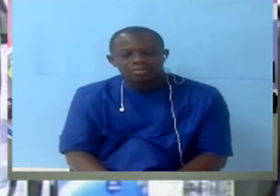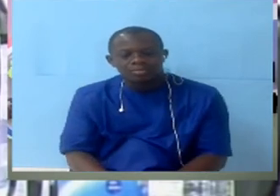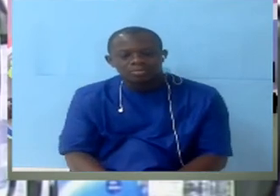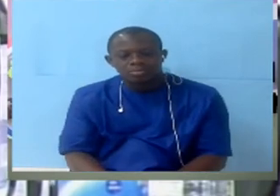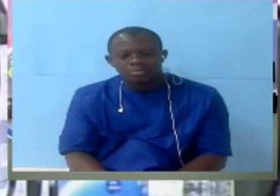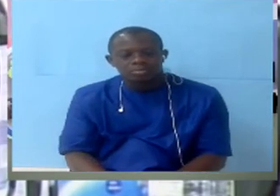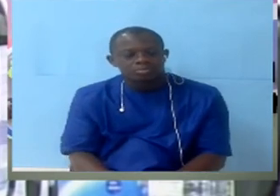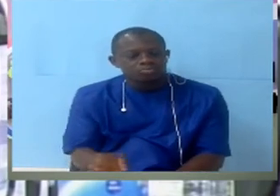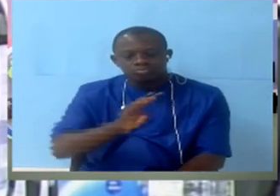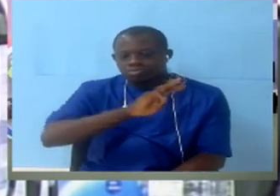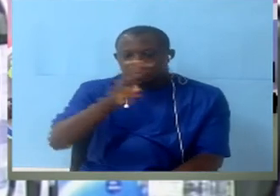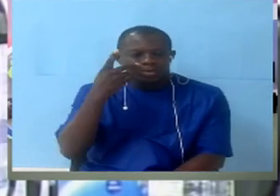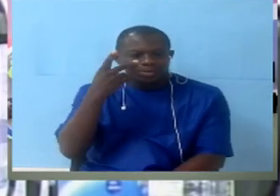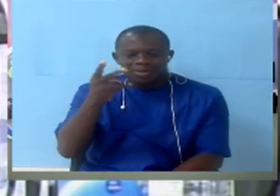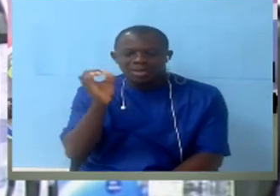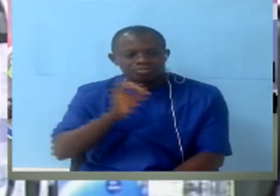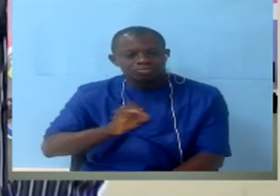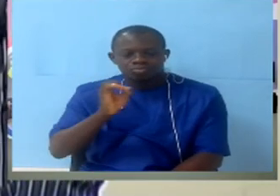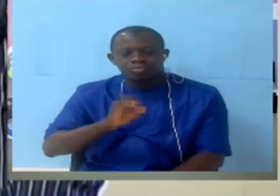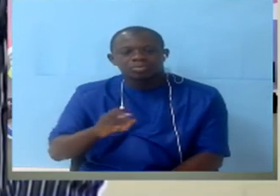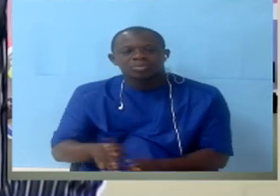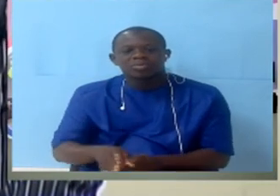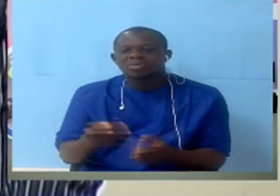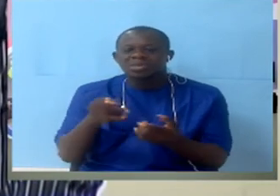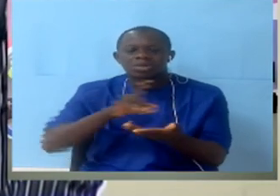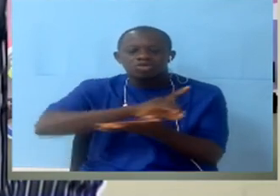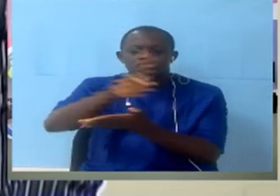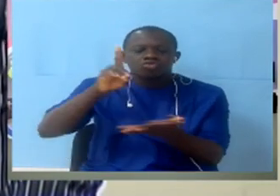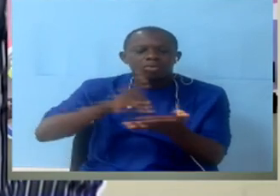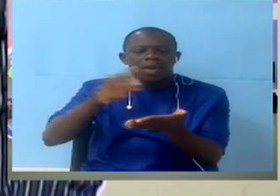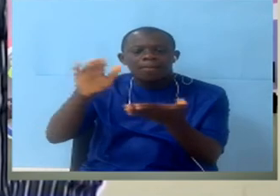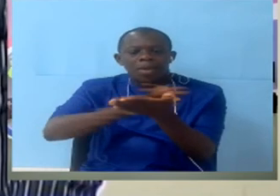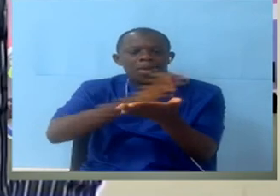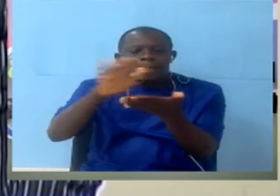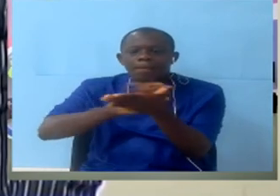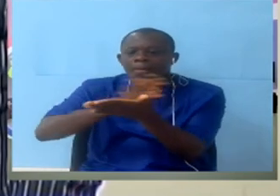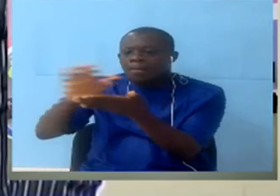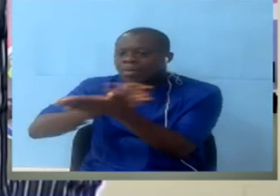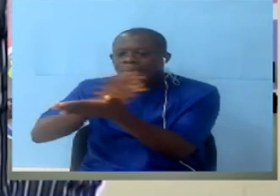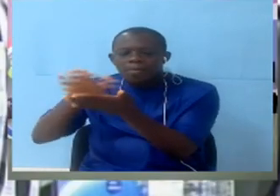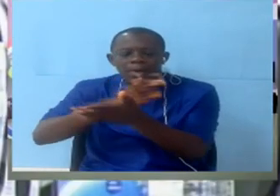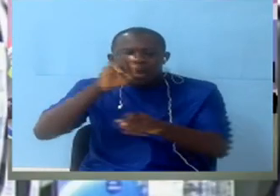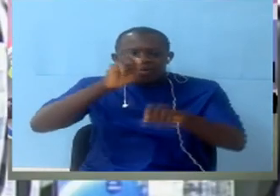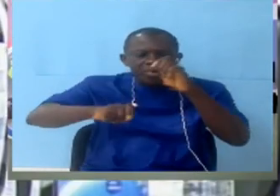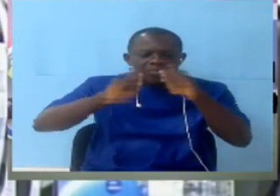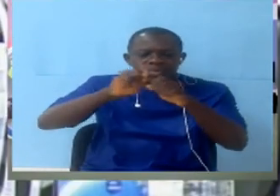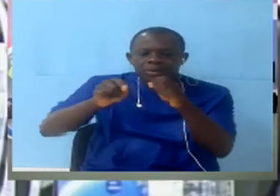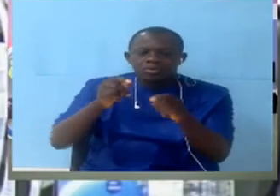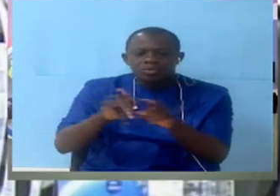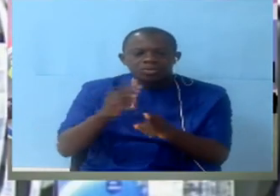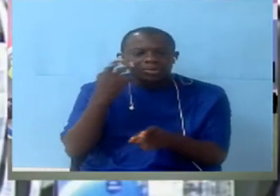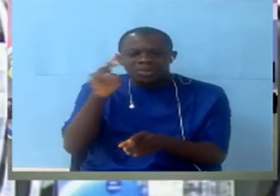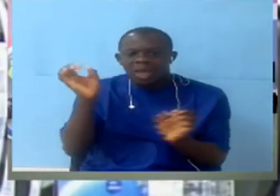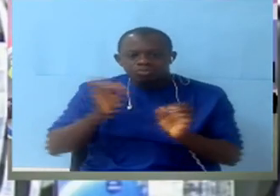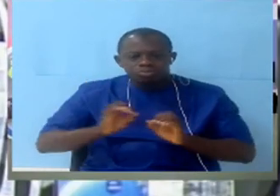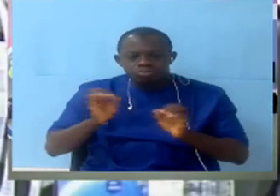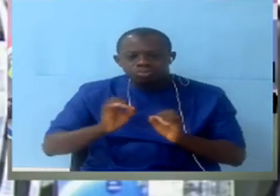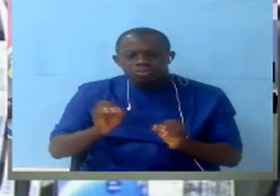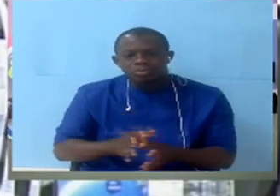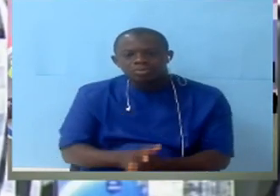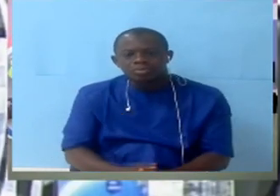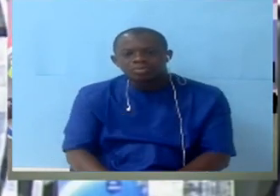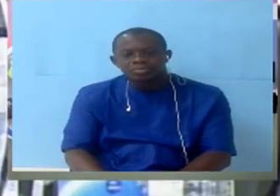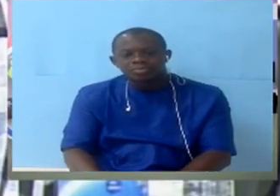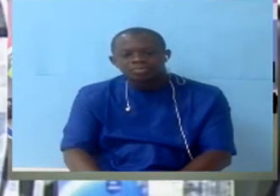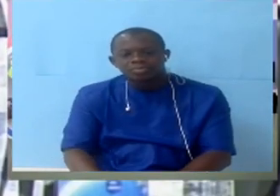sisio fananje. I didn't see any smoke too. Burning of documents nata fin di banta fa ngolu ngona kayti jano du mam moje main kayto